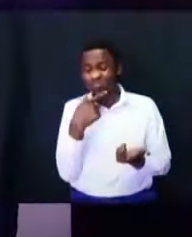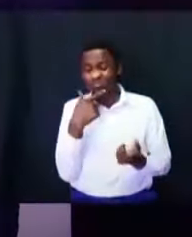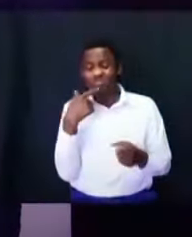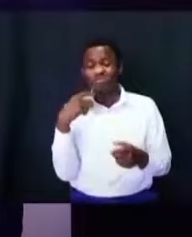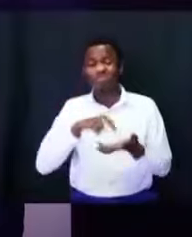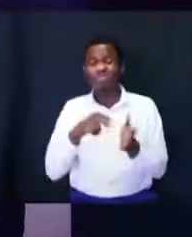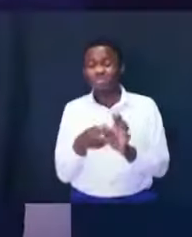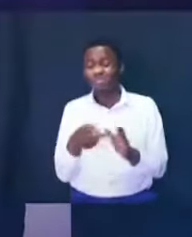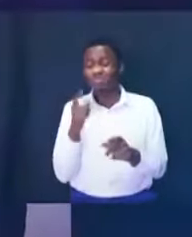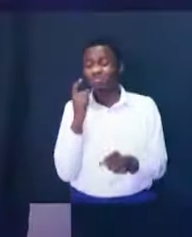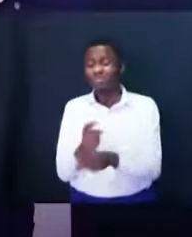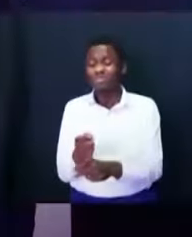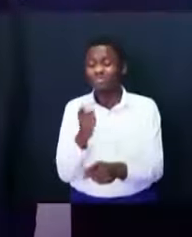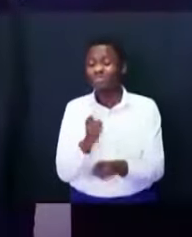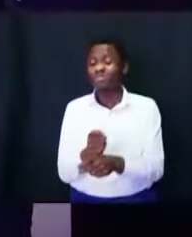is like an